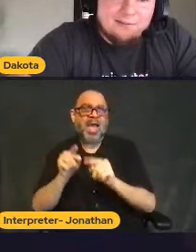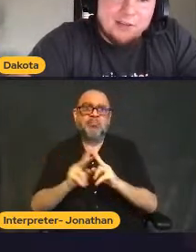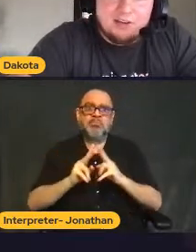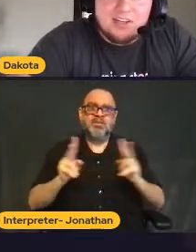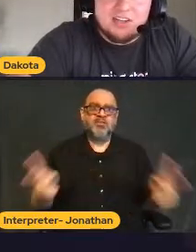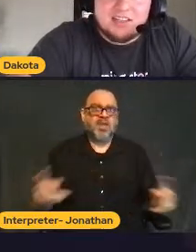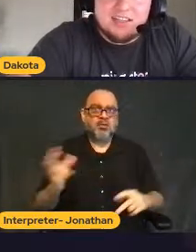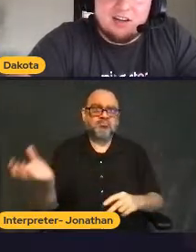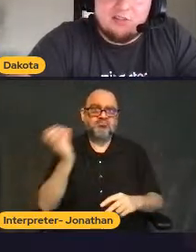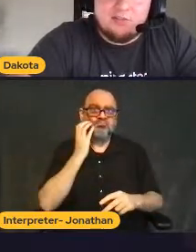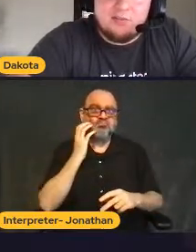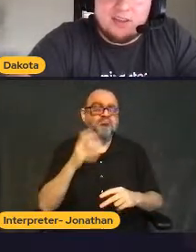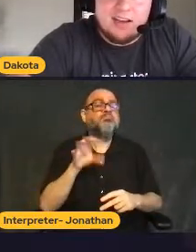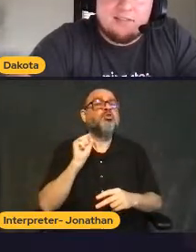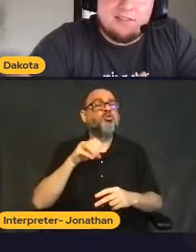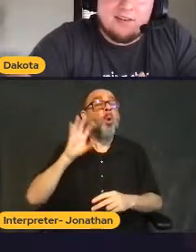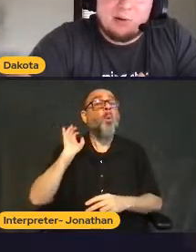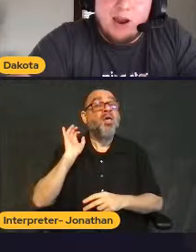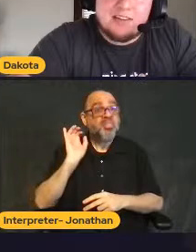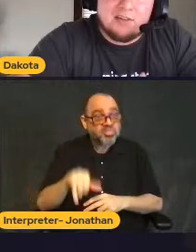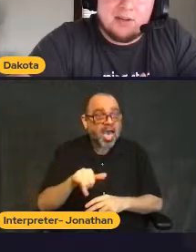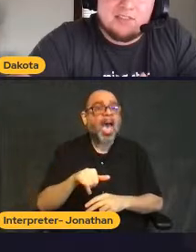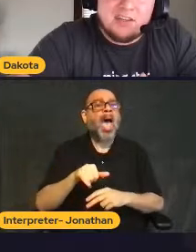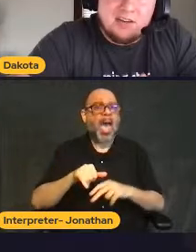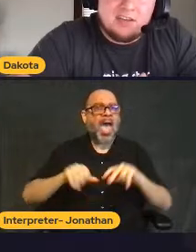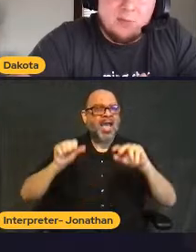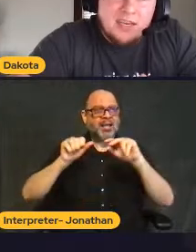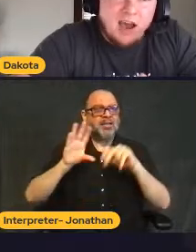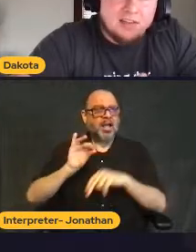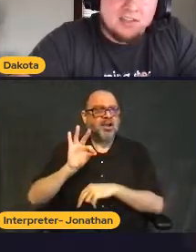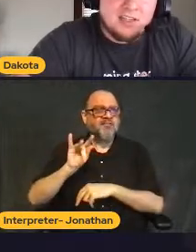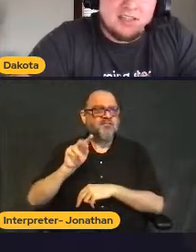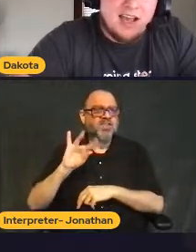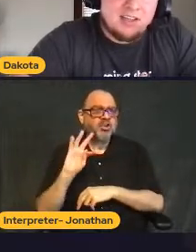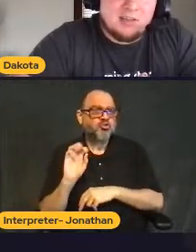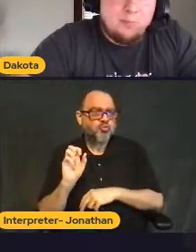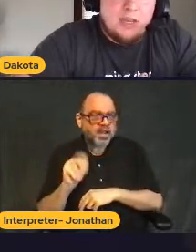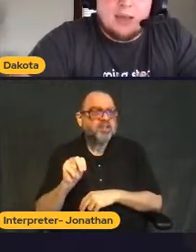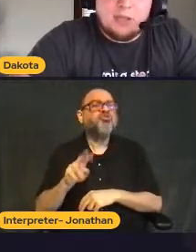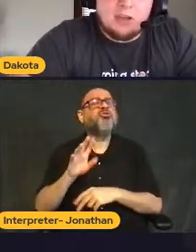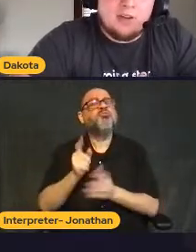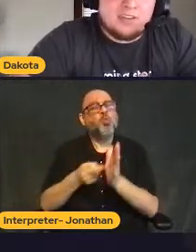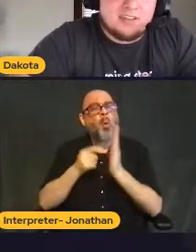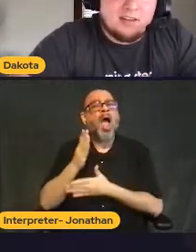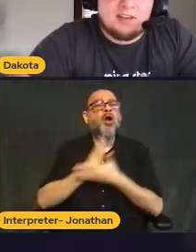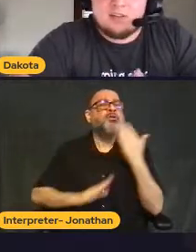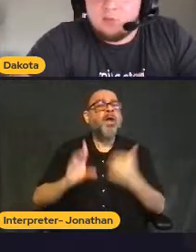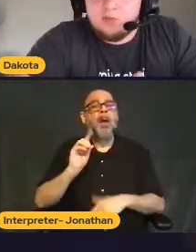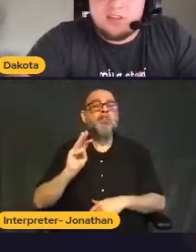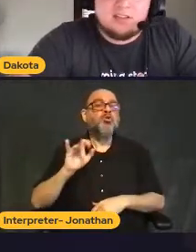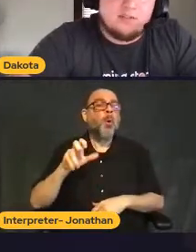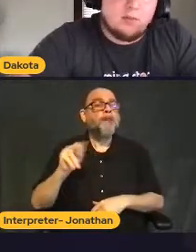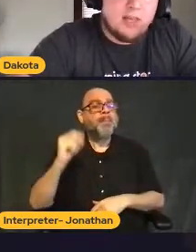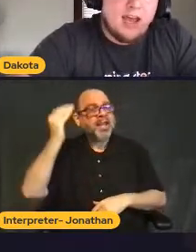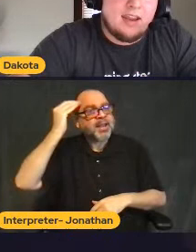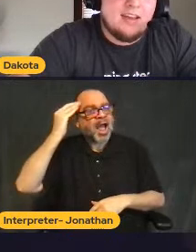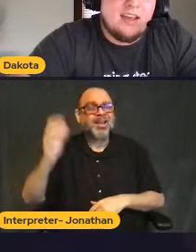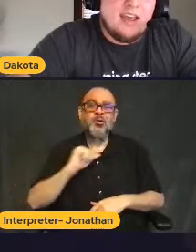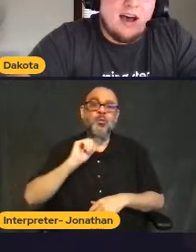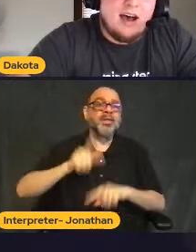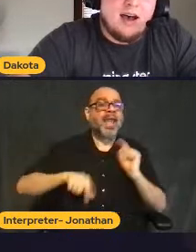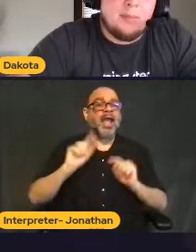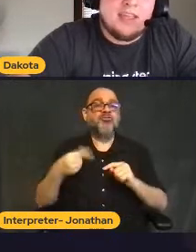That configuration itself kind of requires a little bit of security domain knowledge. It's not just pick up and go necessarily, because there's rule sets you have to